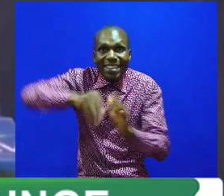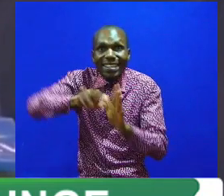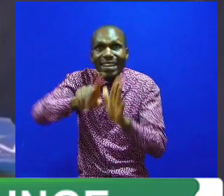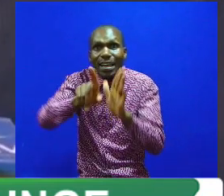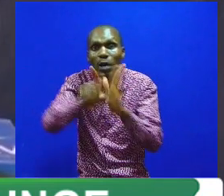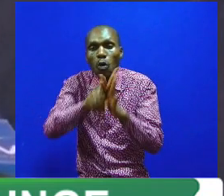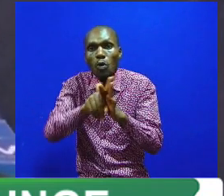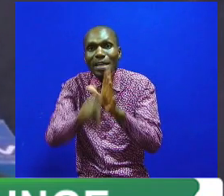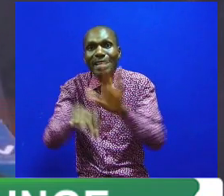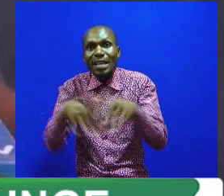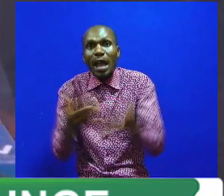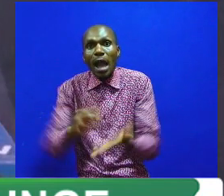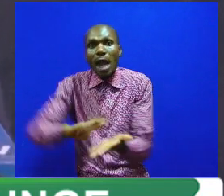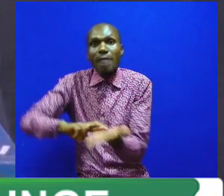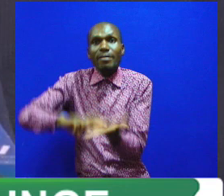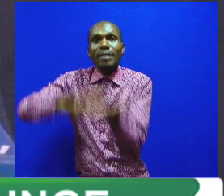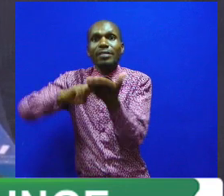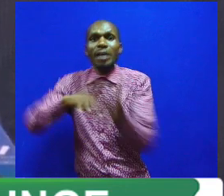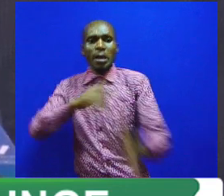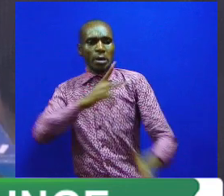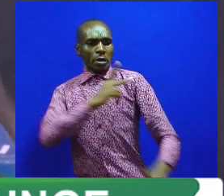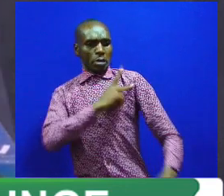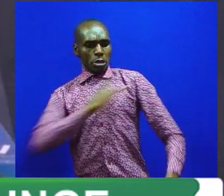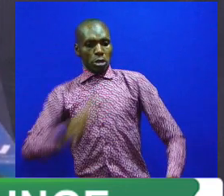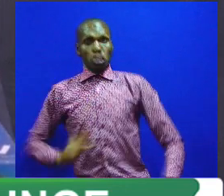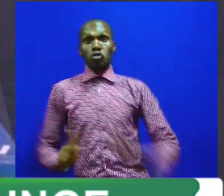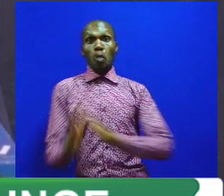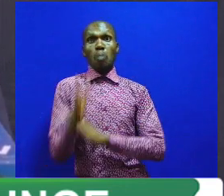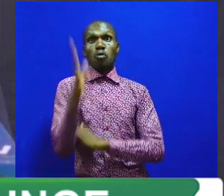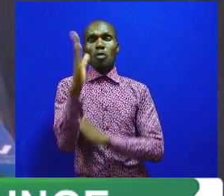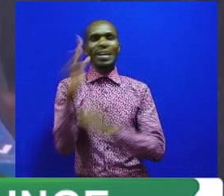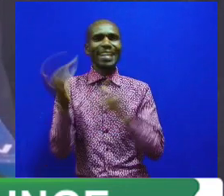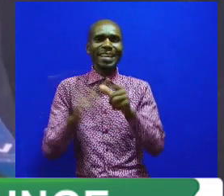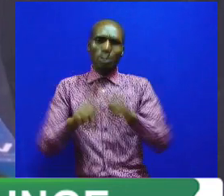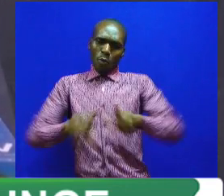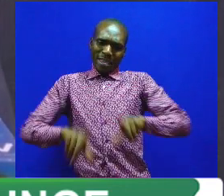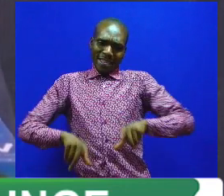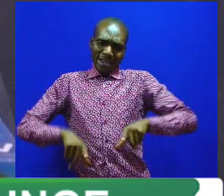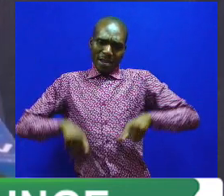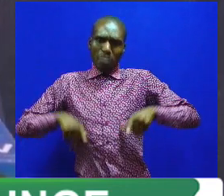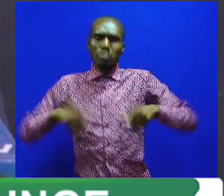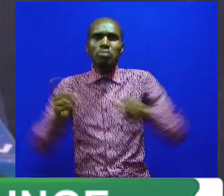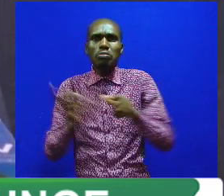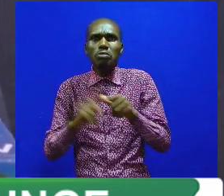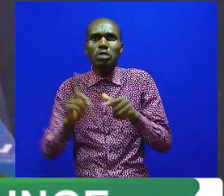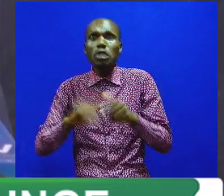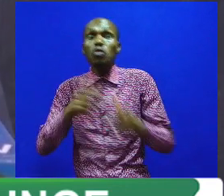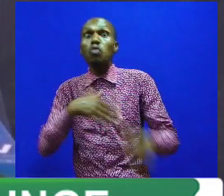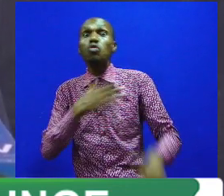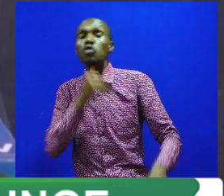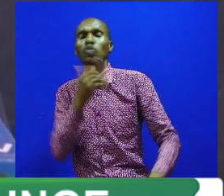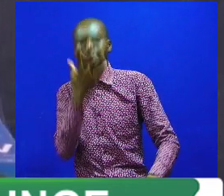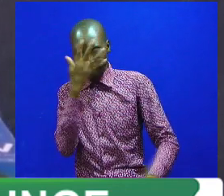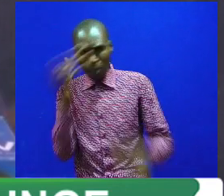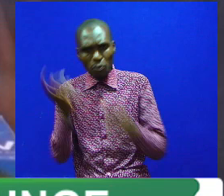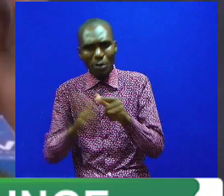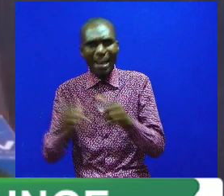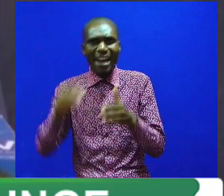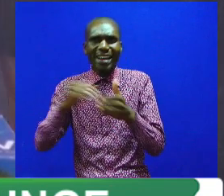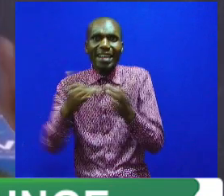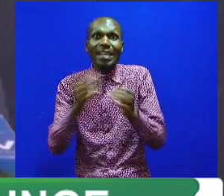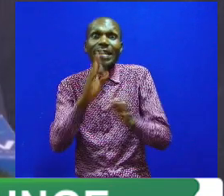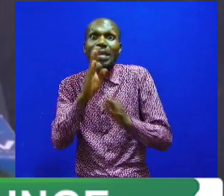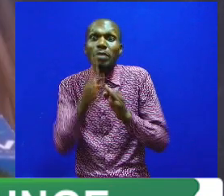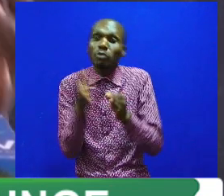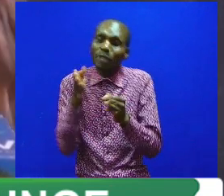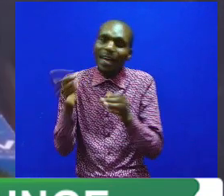of God, if we live there as servants who know their sheep and fight for their sheep, if we are